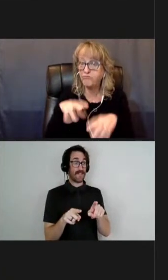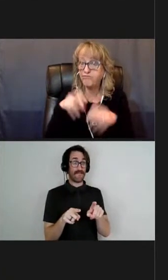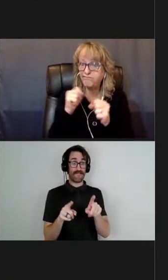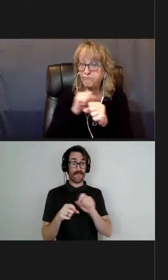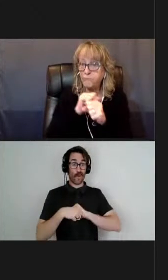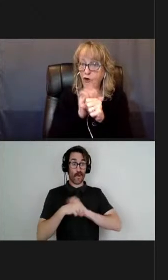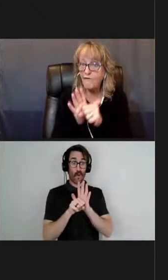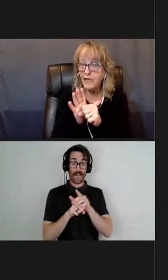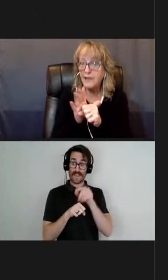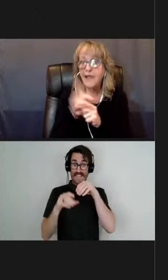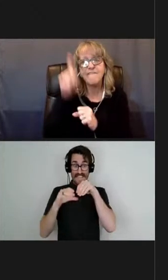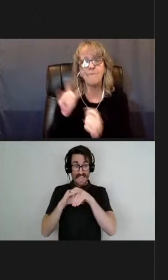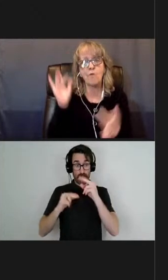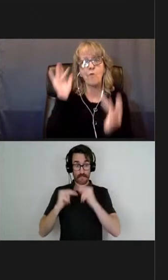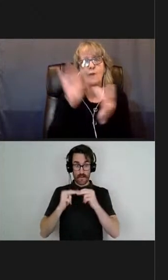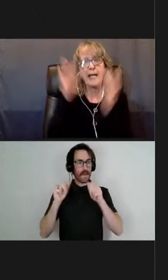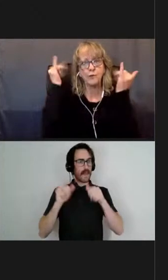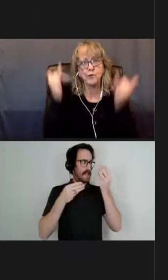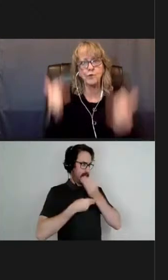sooner.